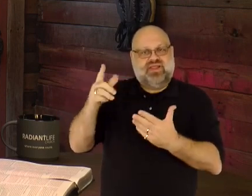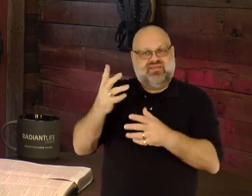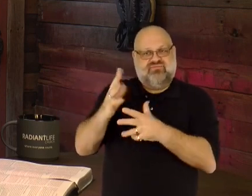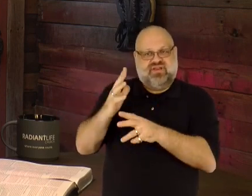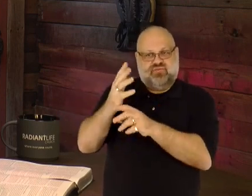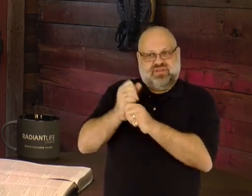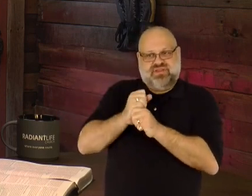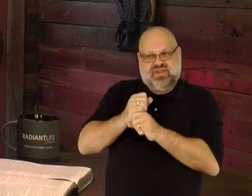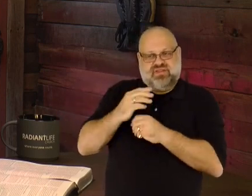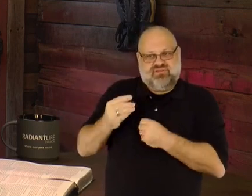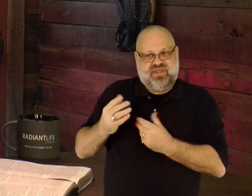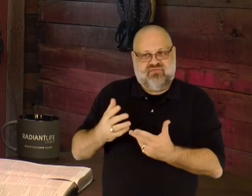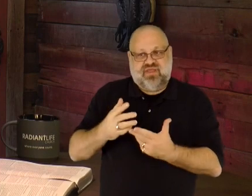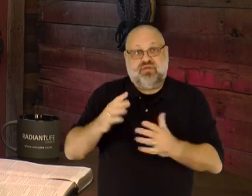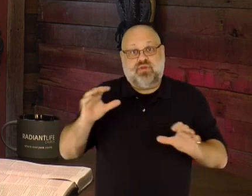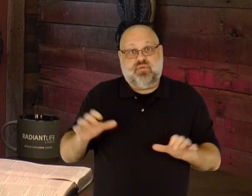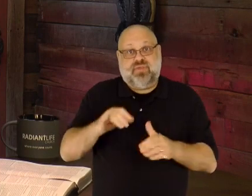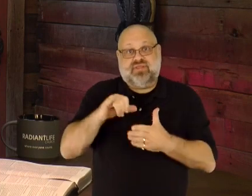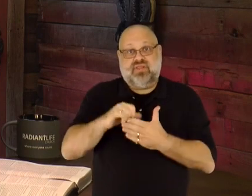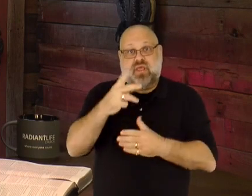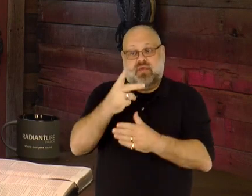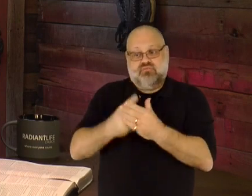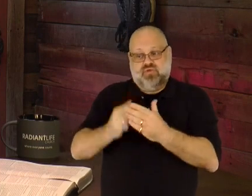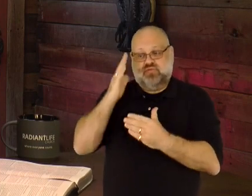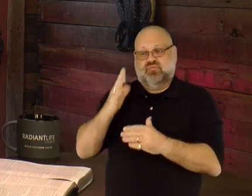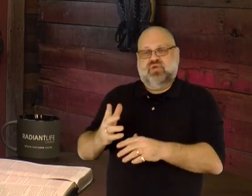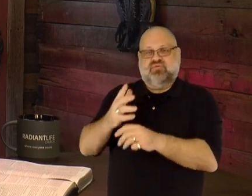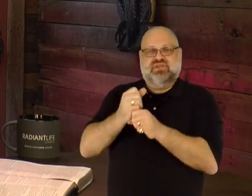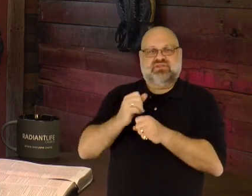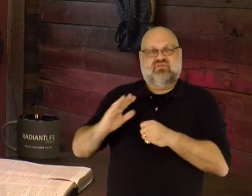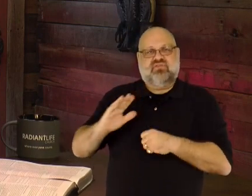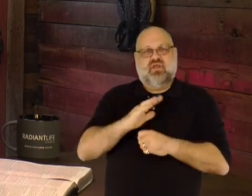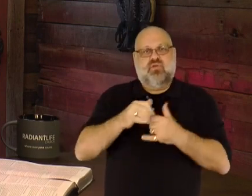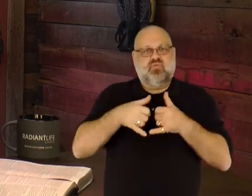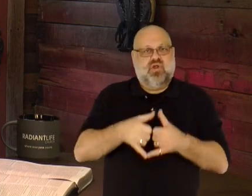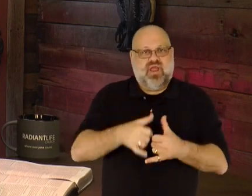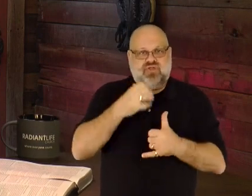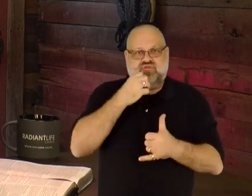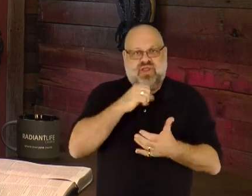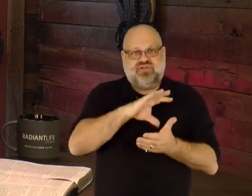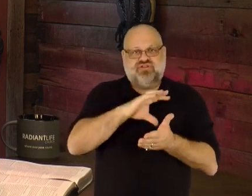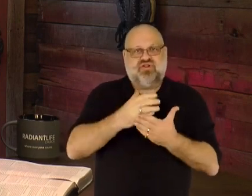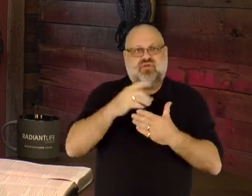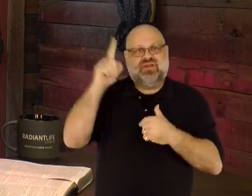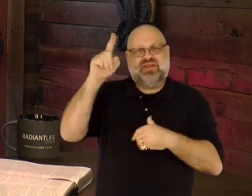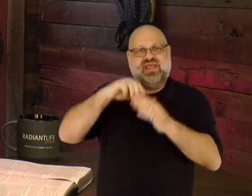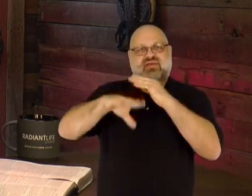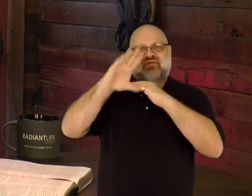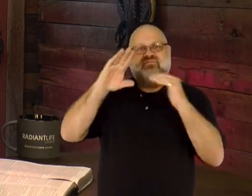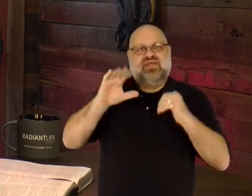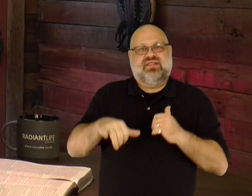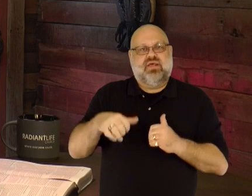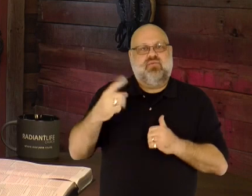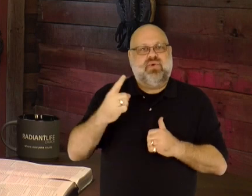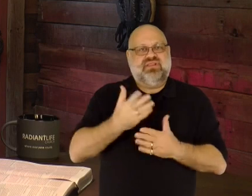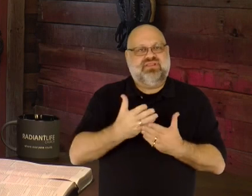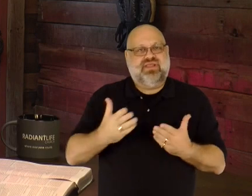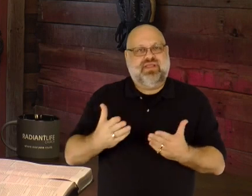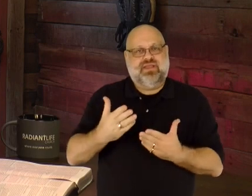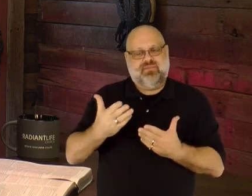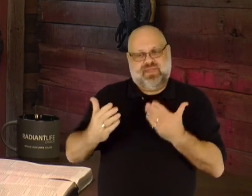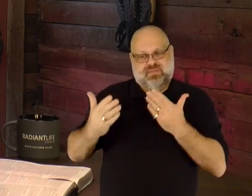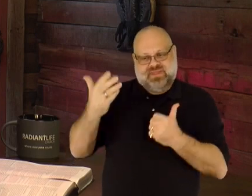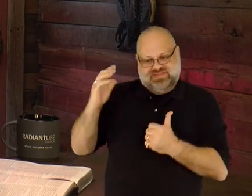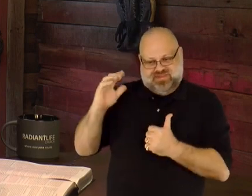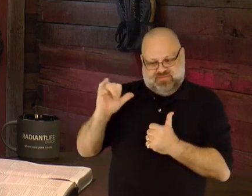received. And in so doing, both would receive their prize or treasure in heaven. The one thing may seem like